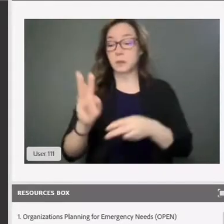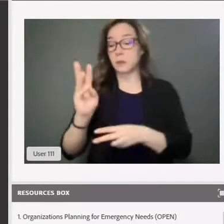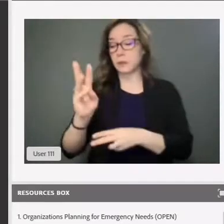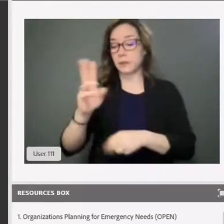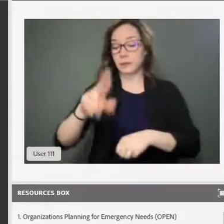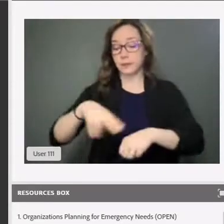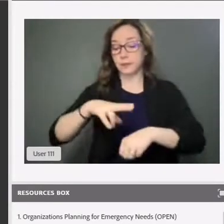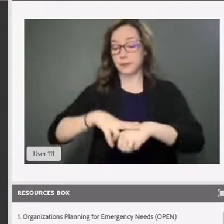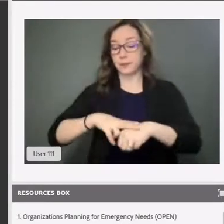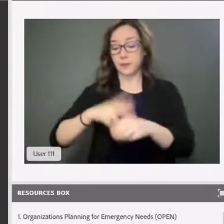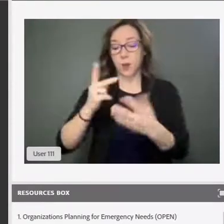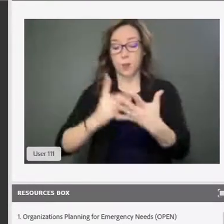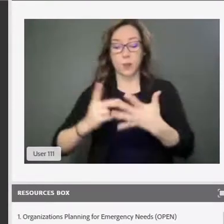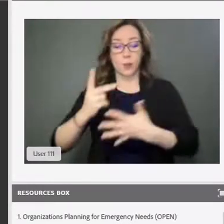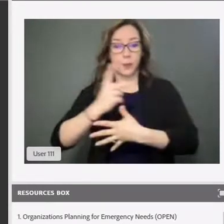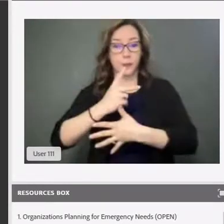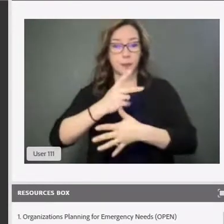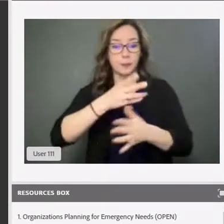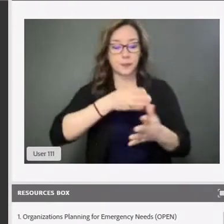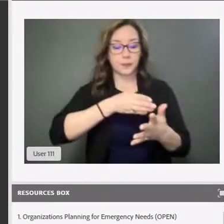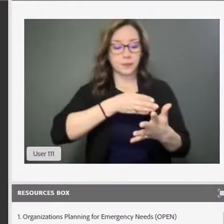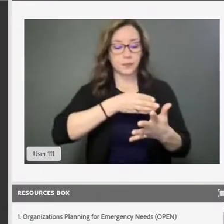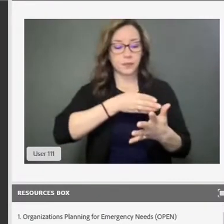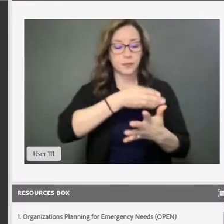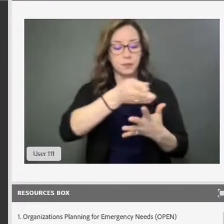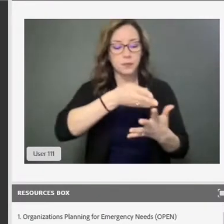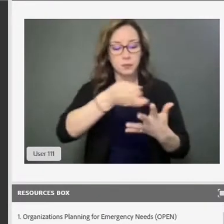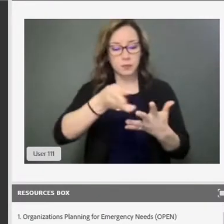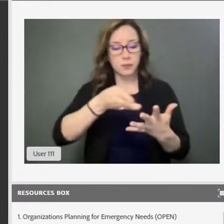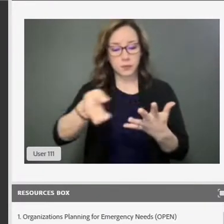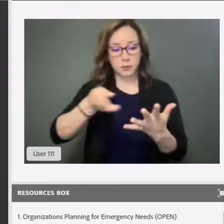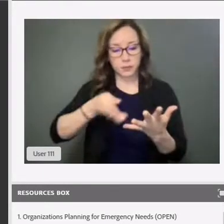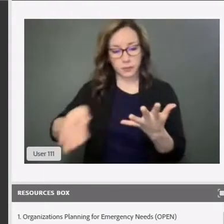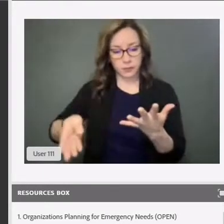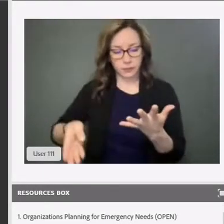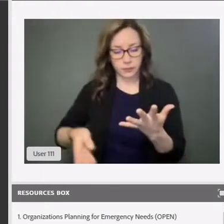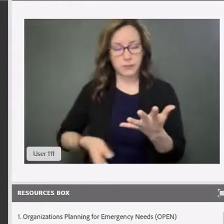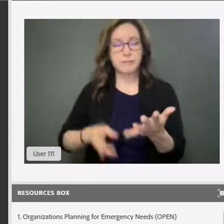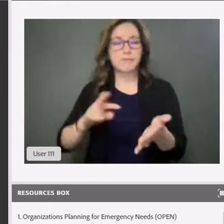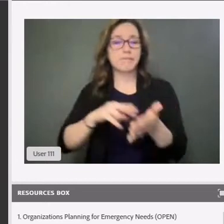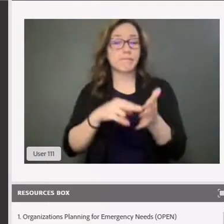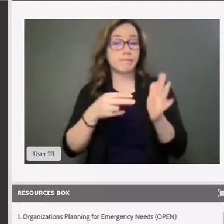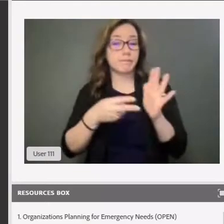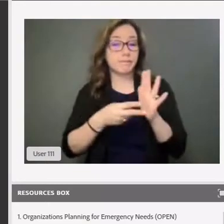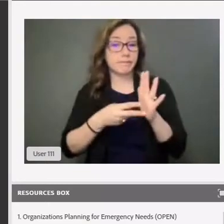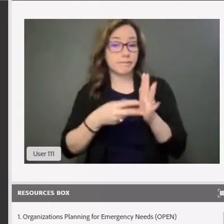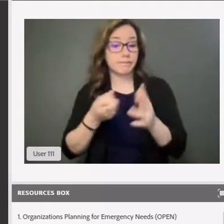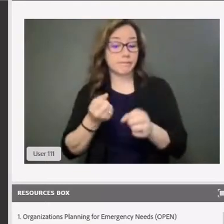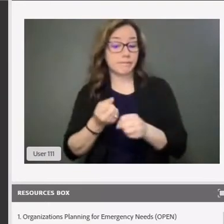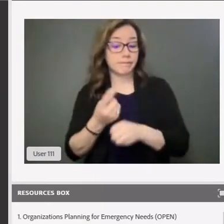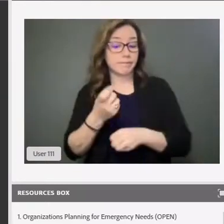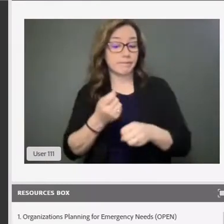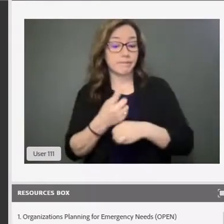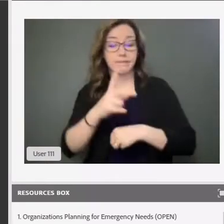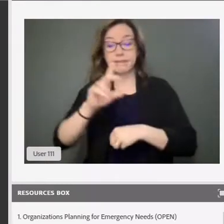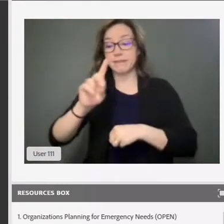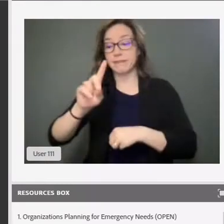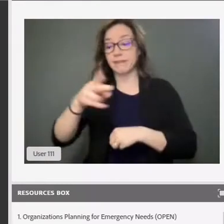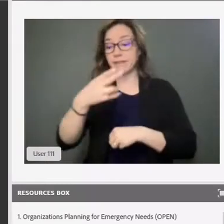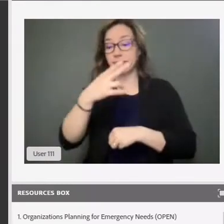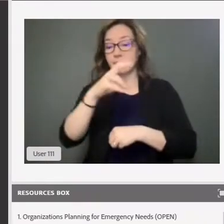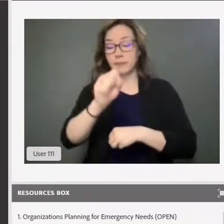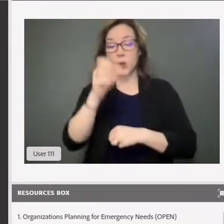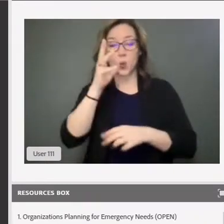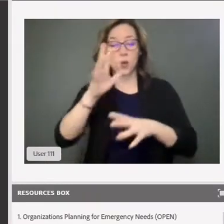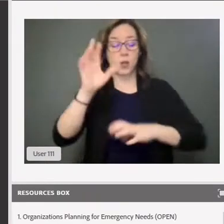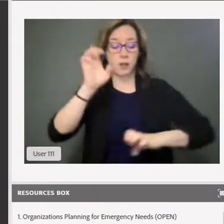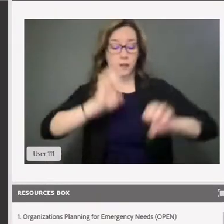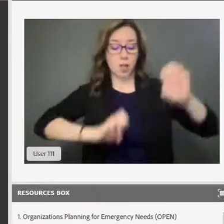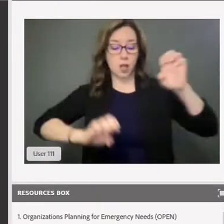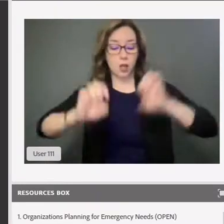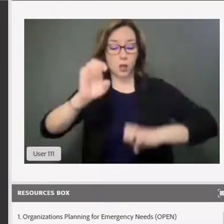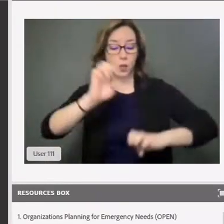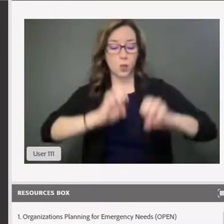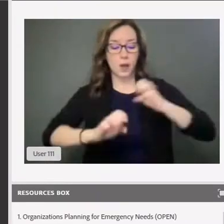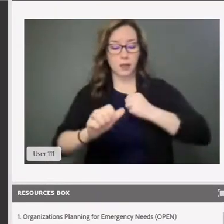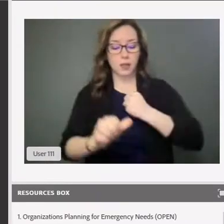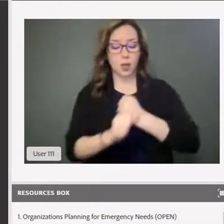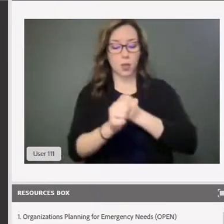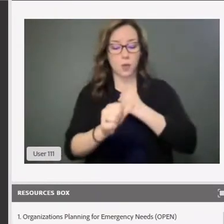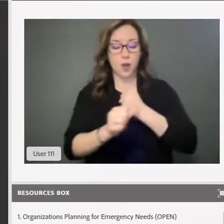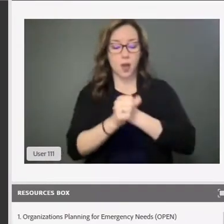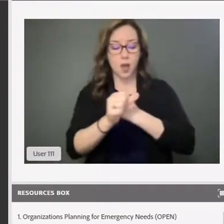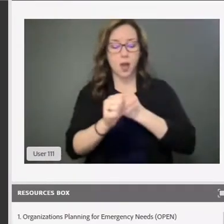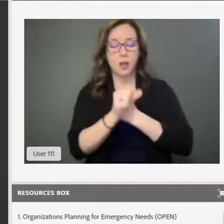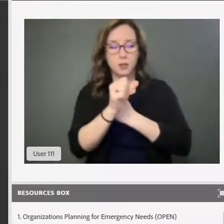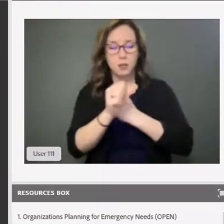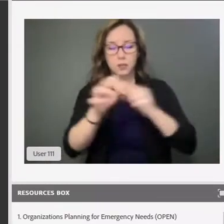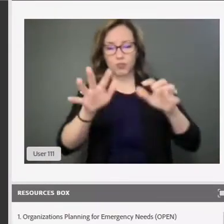national priority areas under this program. And basically what that means is every year DHS evaluates the evolving threat landscape, and